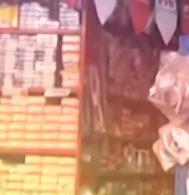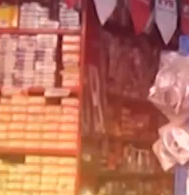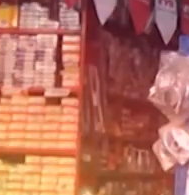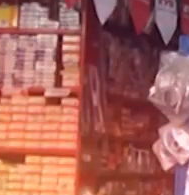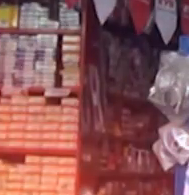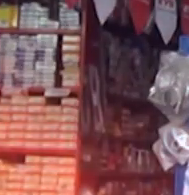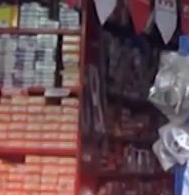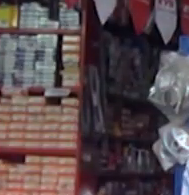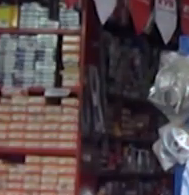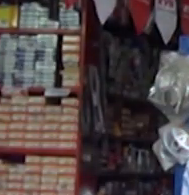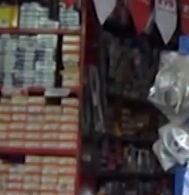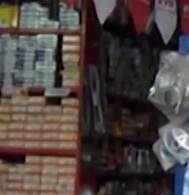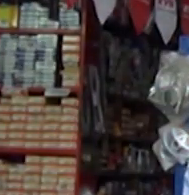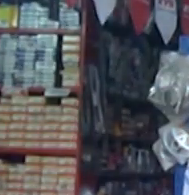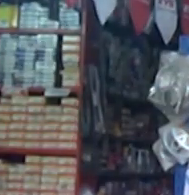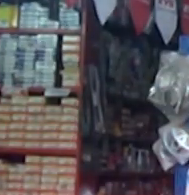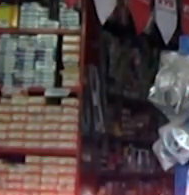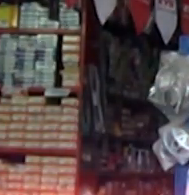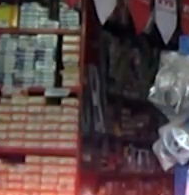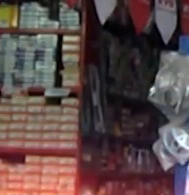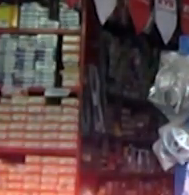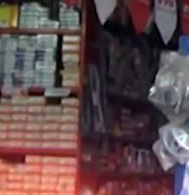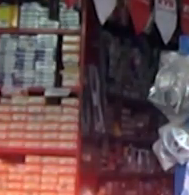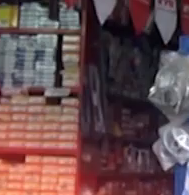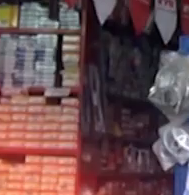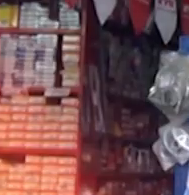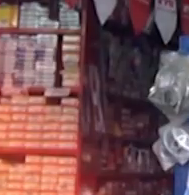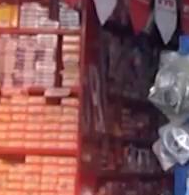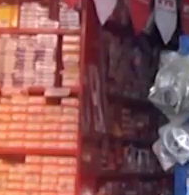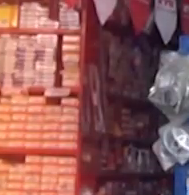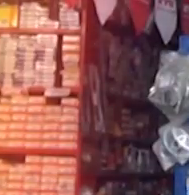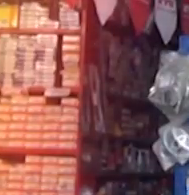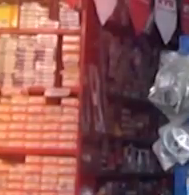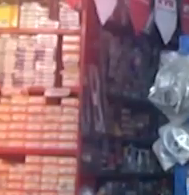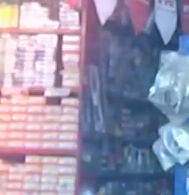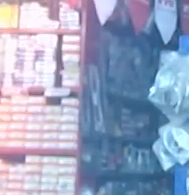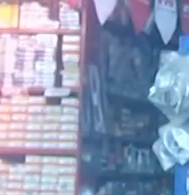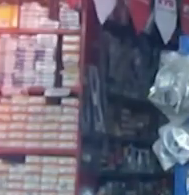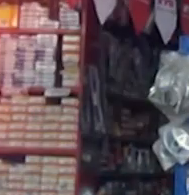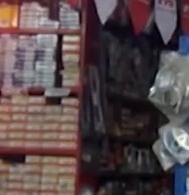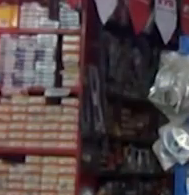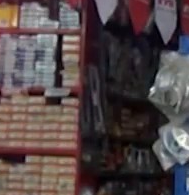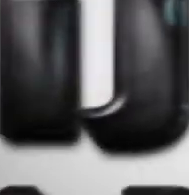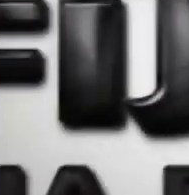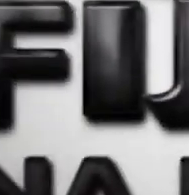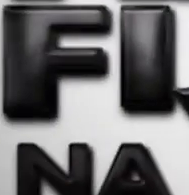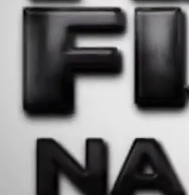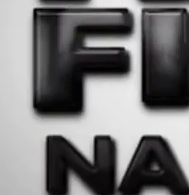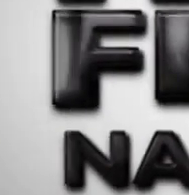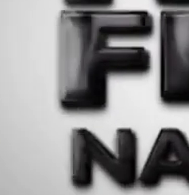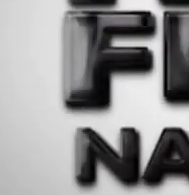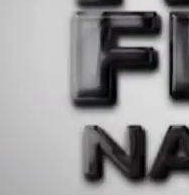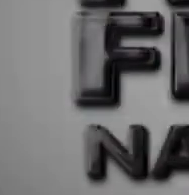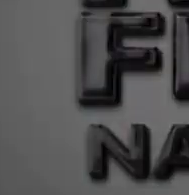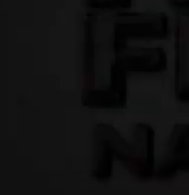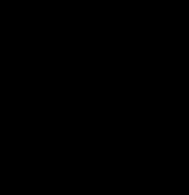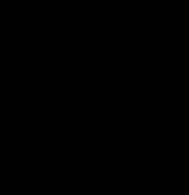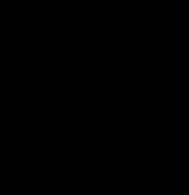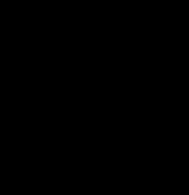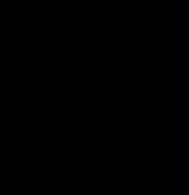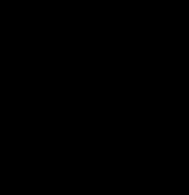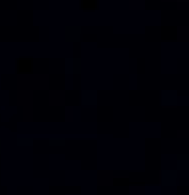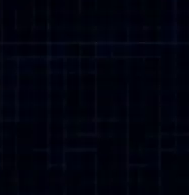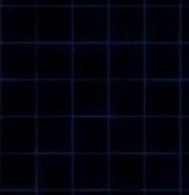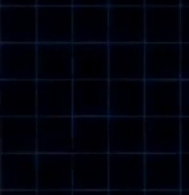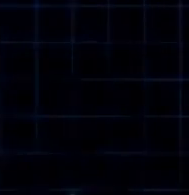Pula nadang go apros lang kerse, go erkraki. Do televizyon na varong na Radio Fiji 1 nandomo ibiti. Radio Fiji 1 nandomo